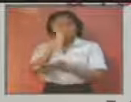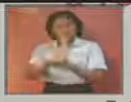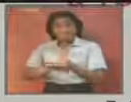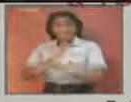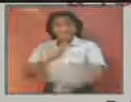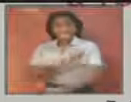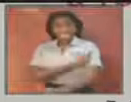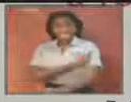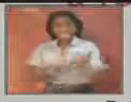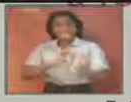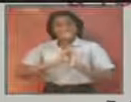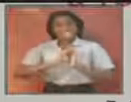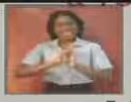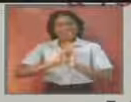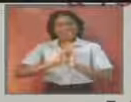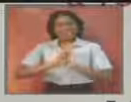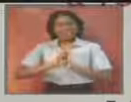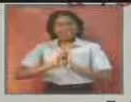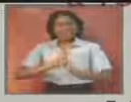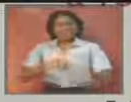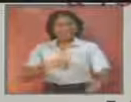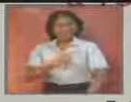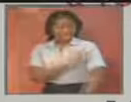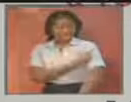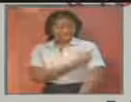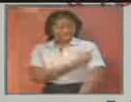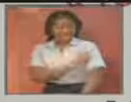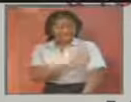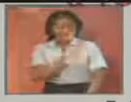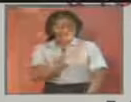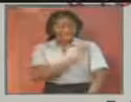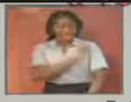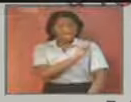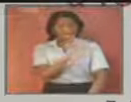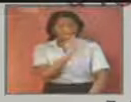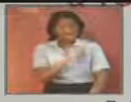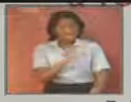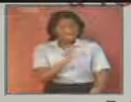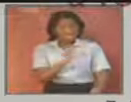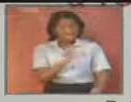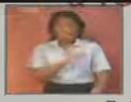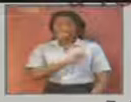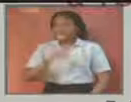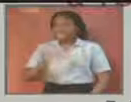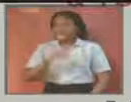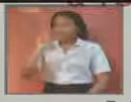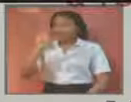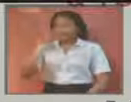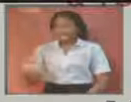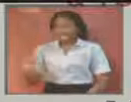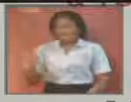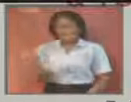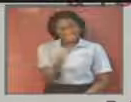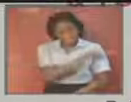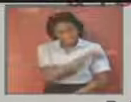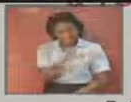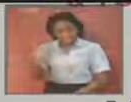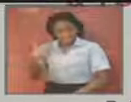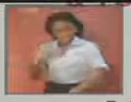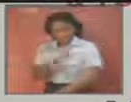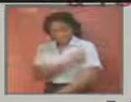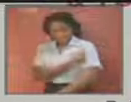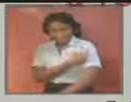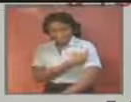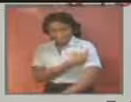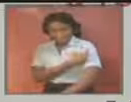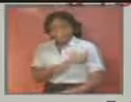example, AstraZeneca you have as a first dose, you give AstraZeneca as a second dose. Sinopharm you get as a first dose, you use it as a second dose. What